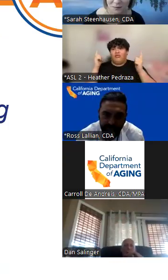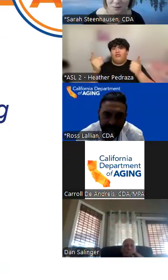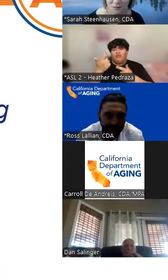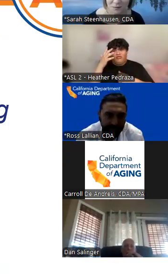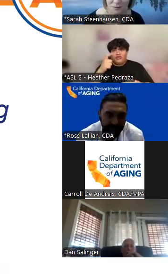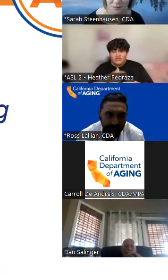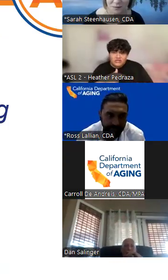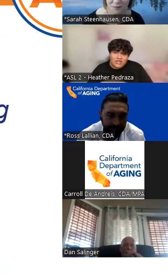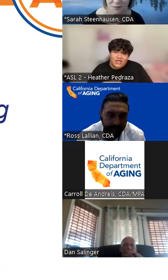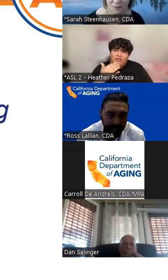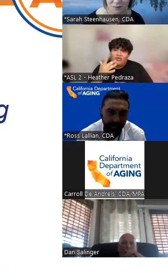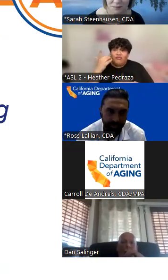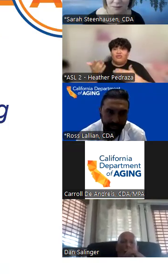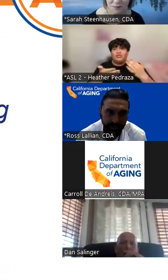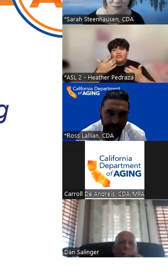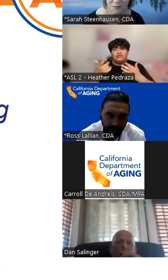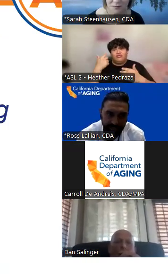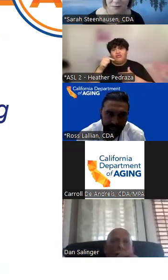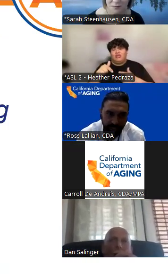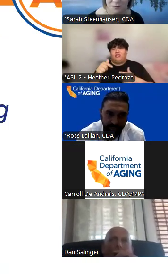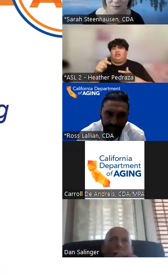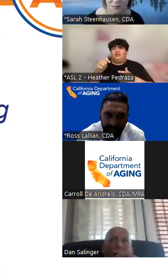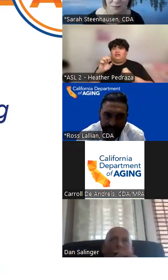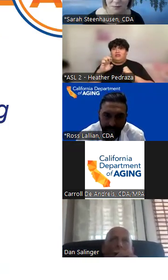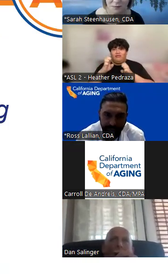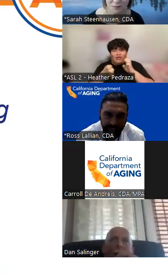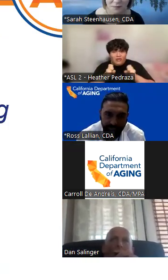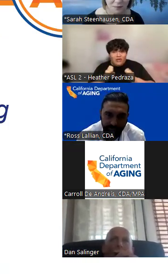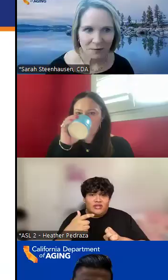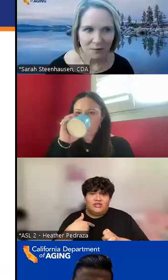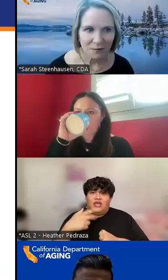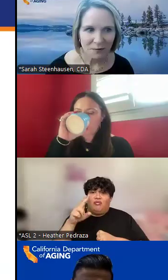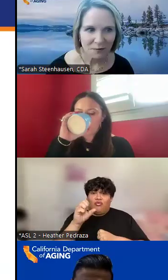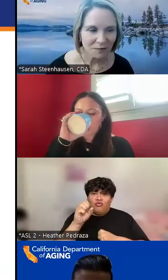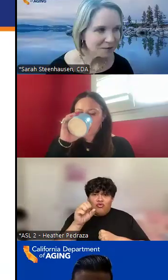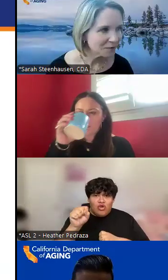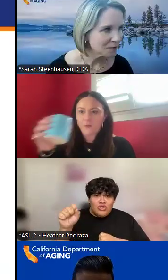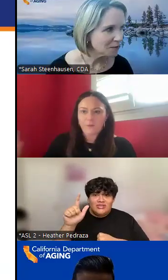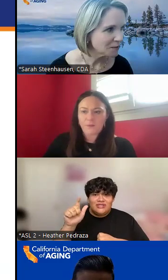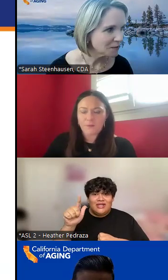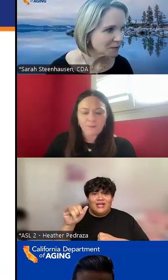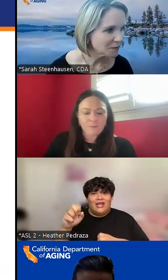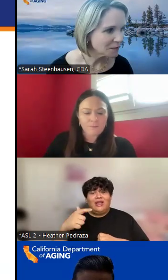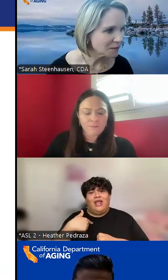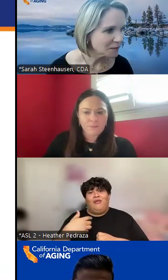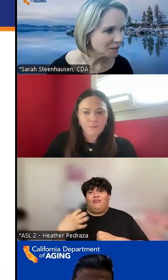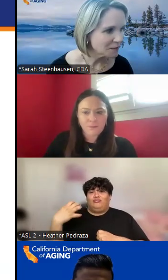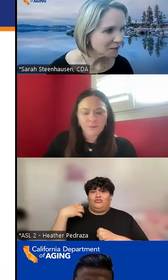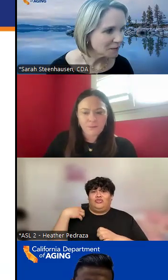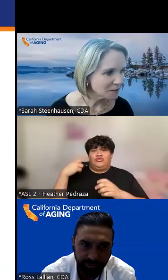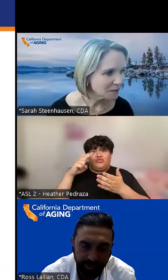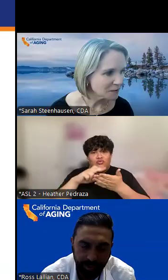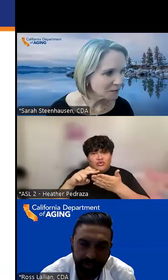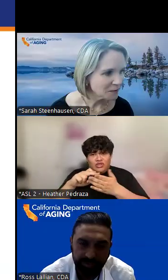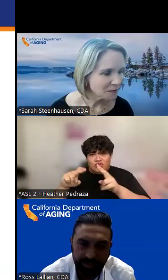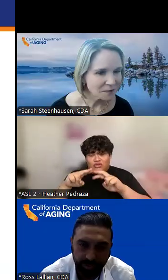to introduce the EMPA Midpoint Evaluation. I'm Ross Lallian. I'm the Chief of Research with the Department of Aging, and I'm joined by Miranda